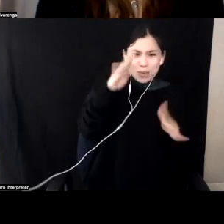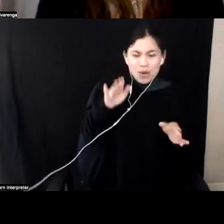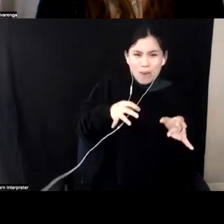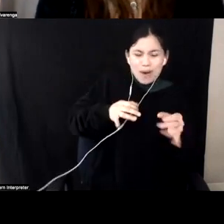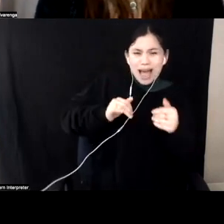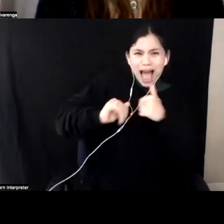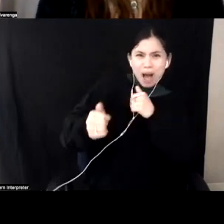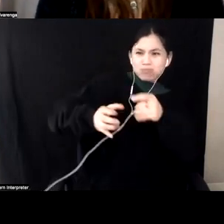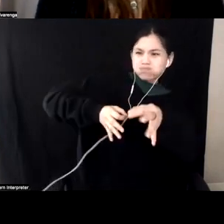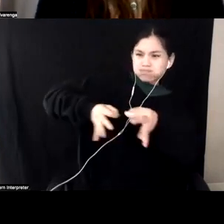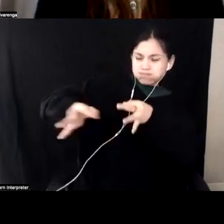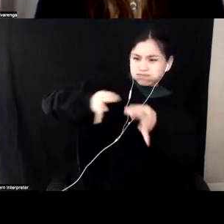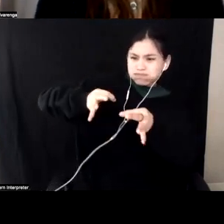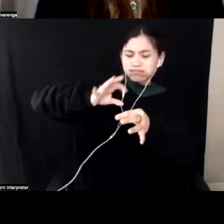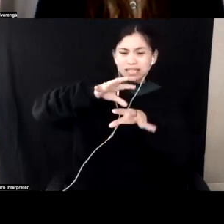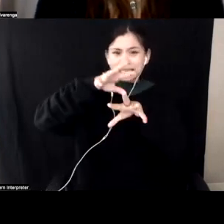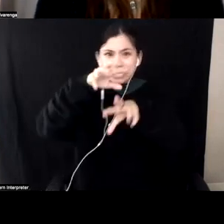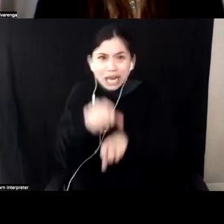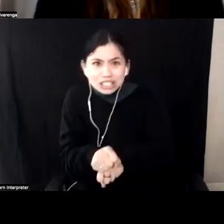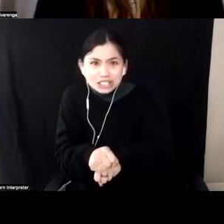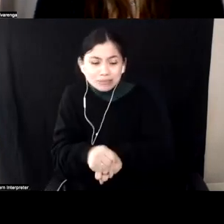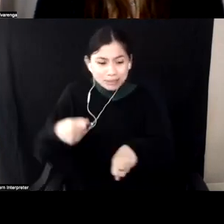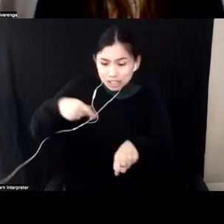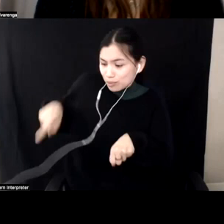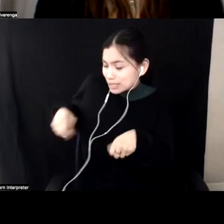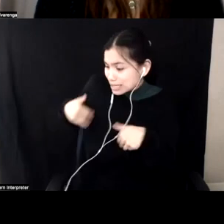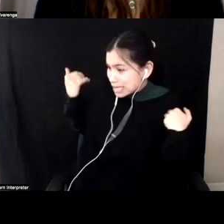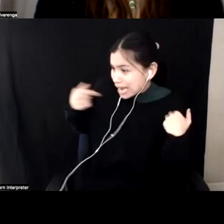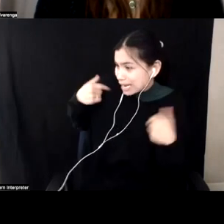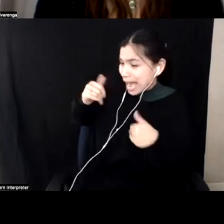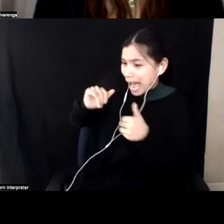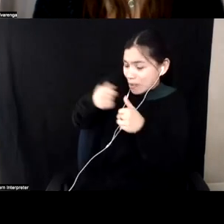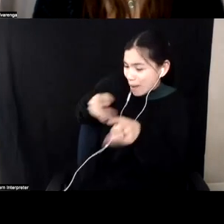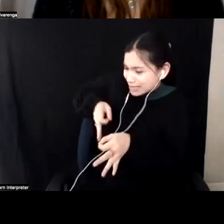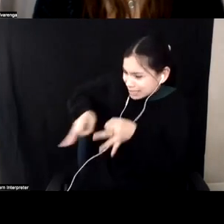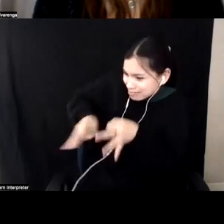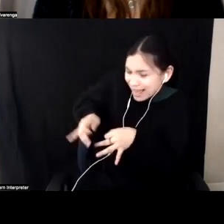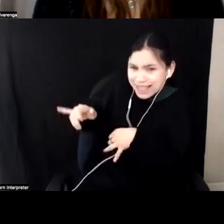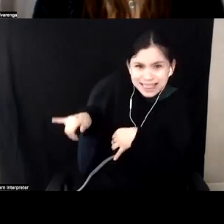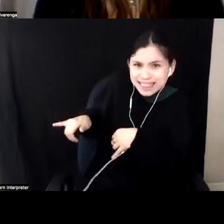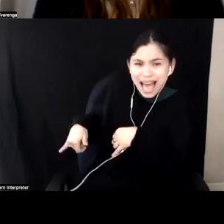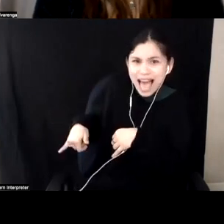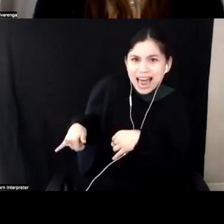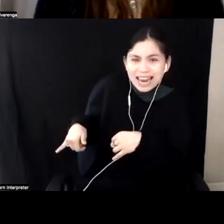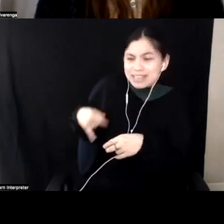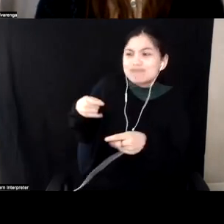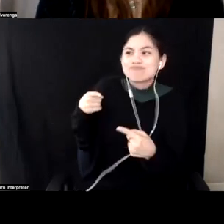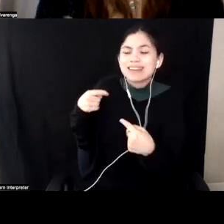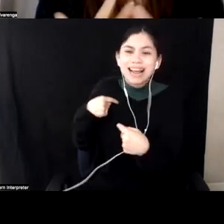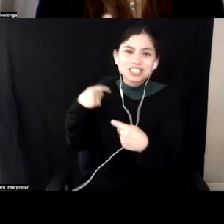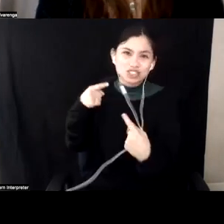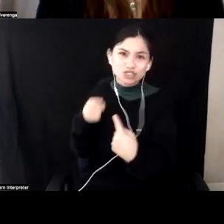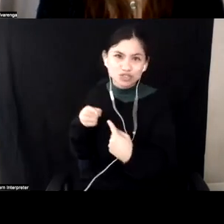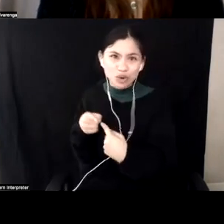certain customs or traditions when she was little. So that also led to it.